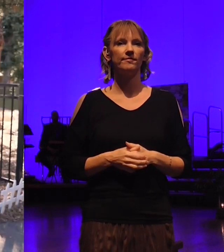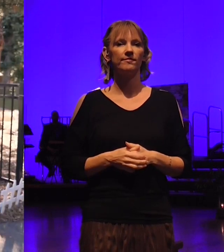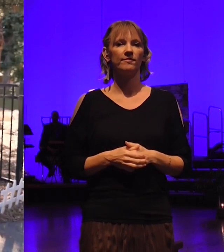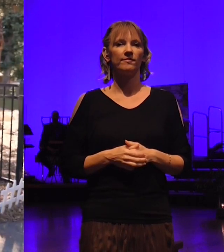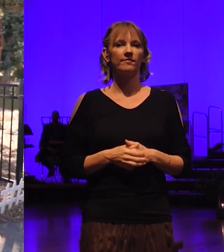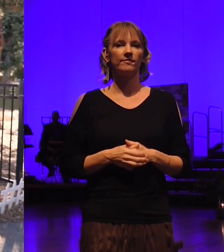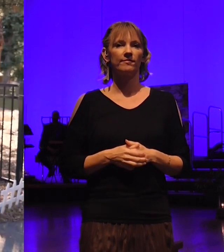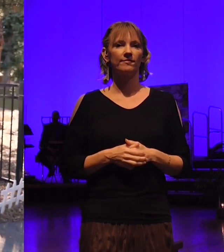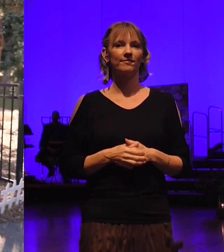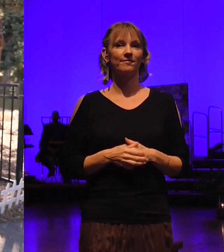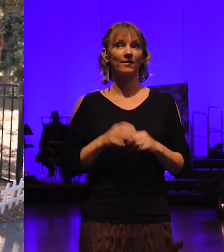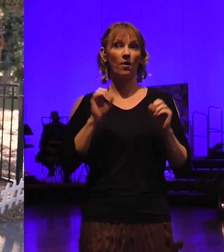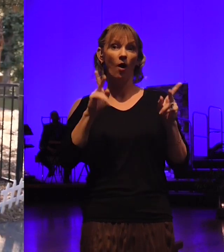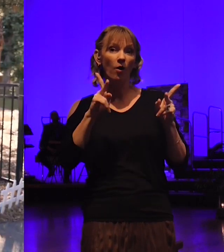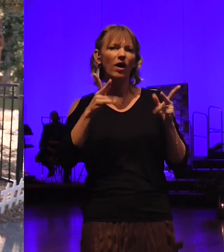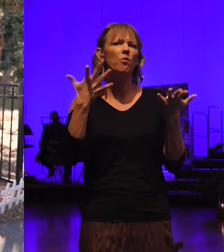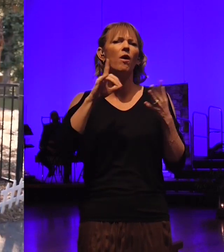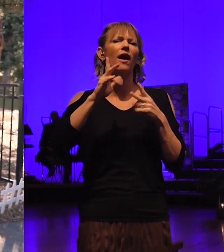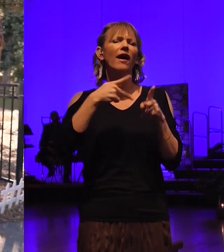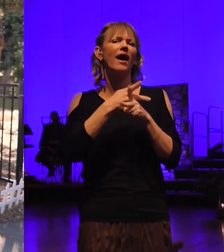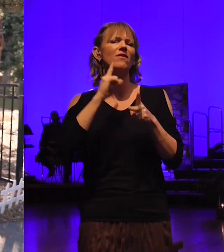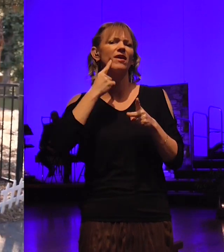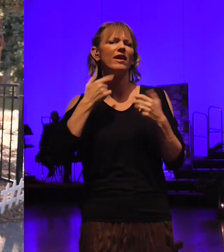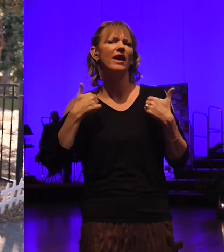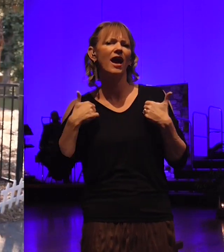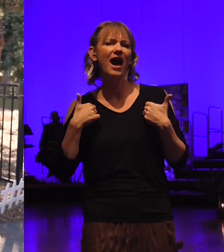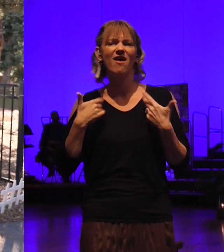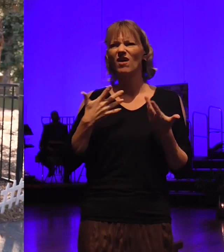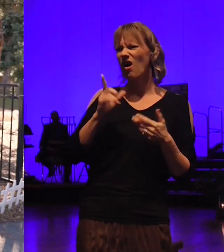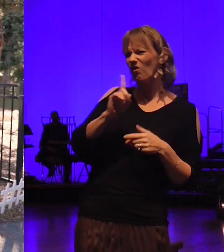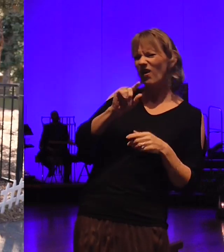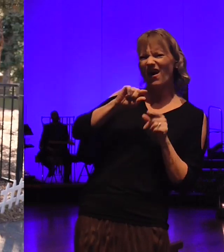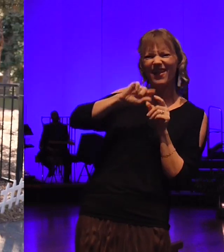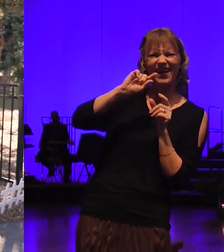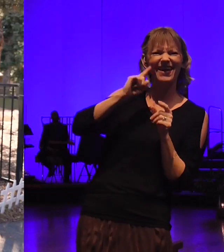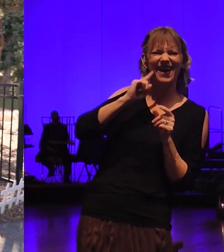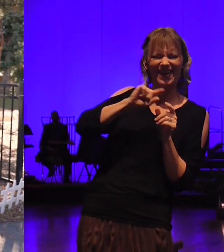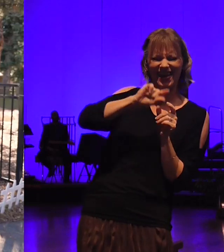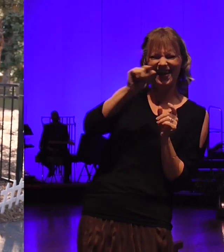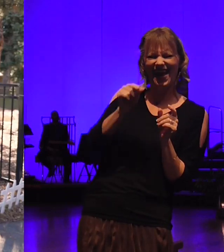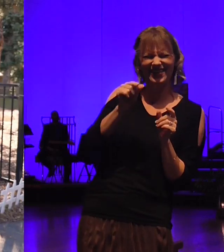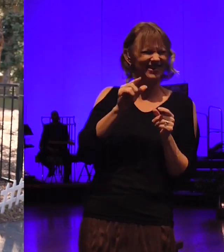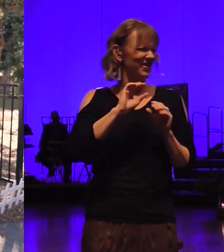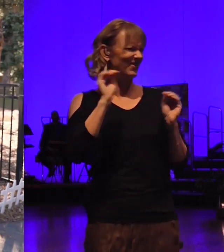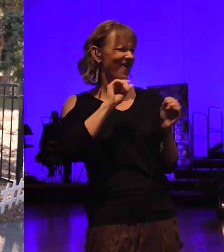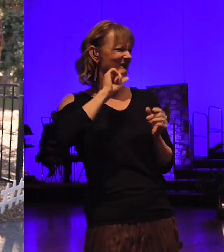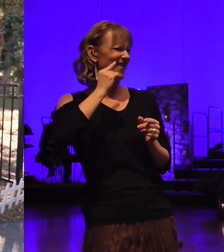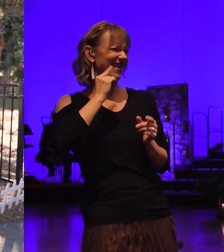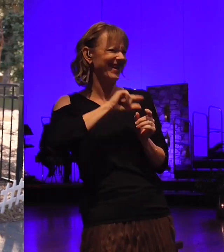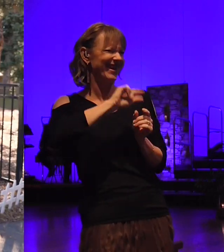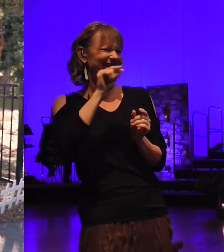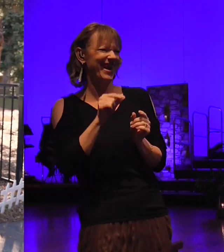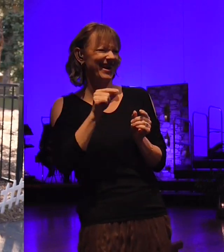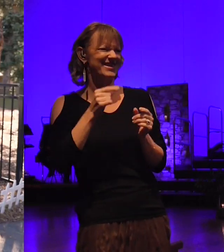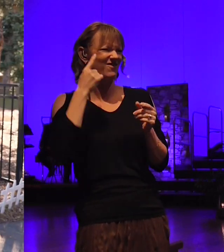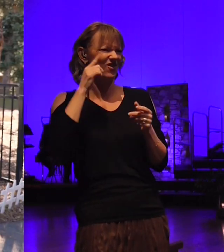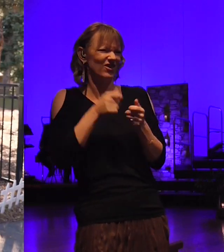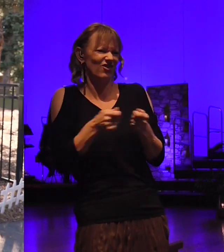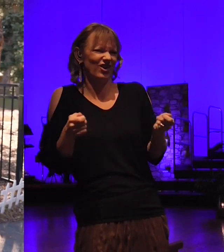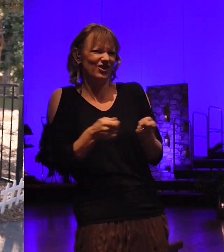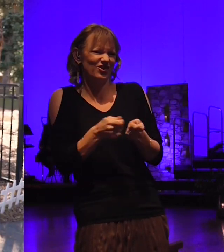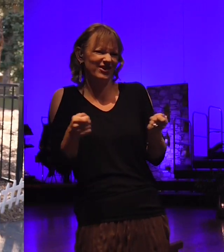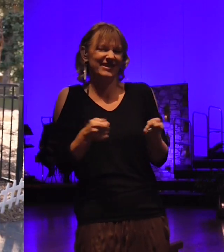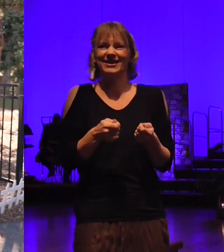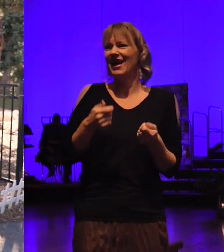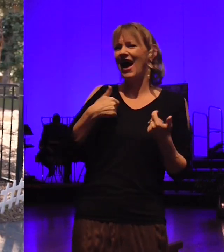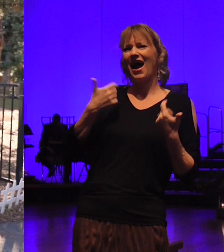All right, what kind of candy do we have? Where are the candy canes? No candy canes at Trunk or Treat. But I don't want to go to Trunk or Treat if there